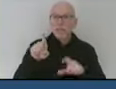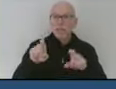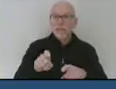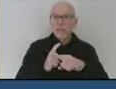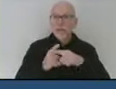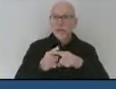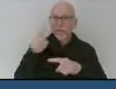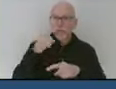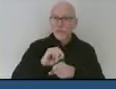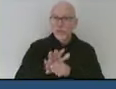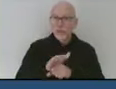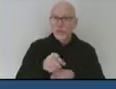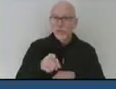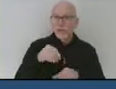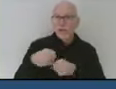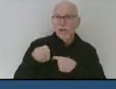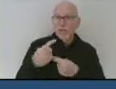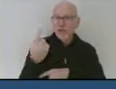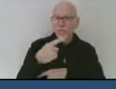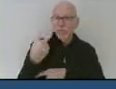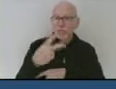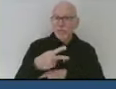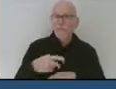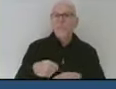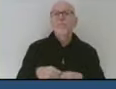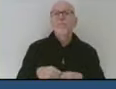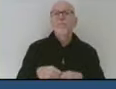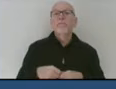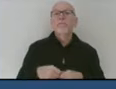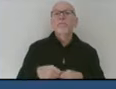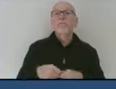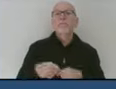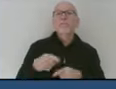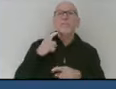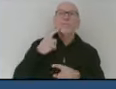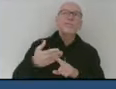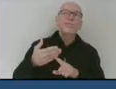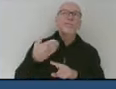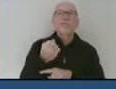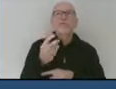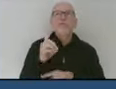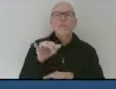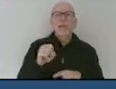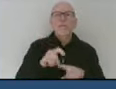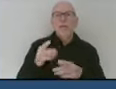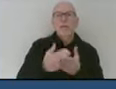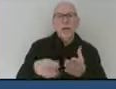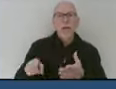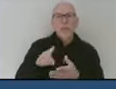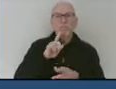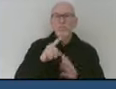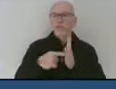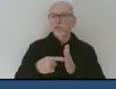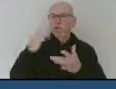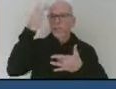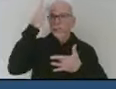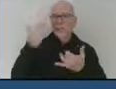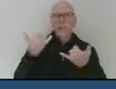in the last day or so, last few days going back now, but some are symptomatic. And as of now, I'm